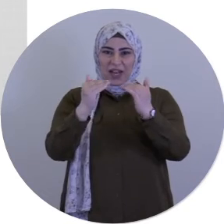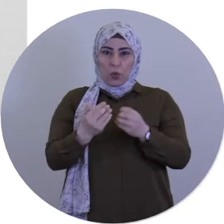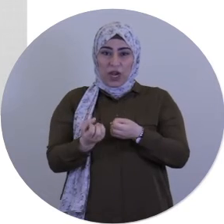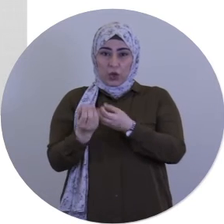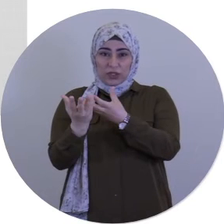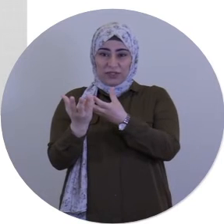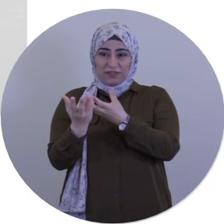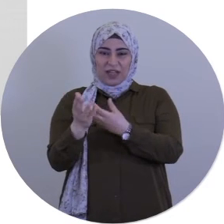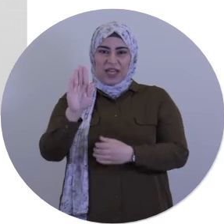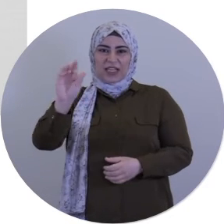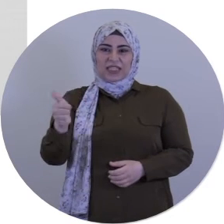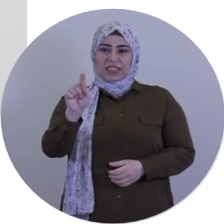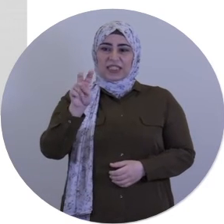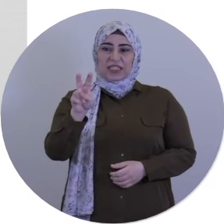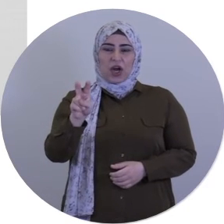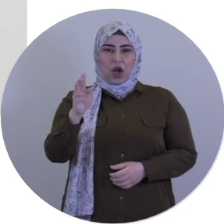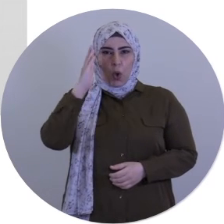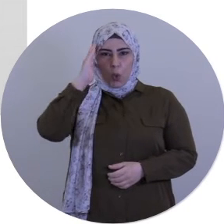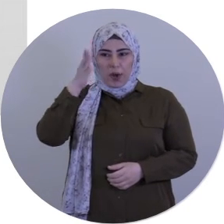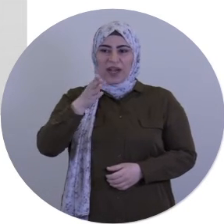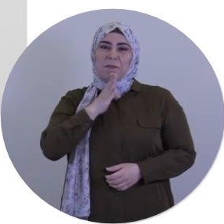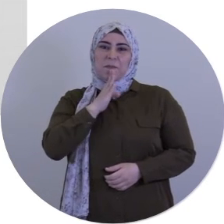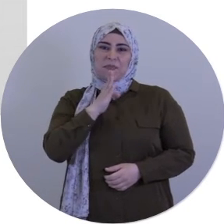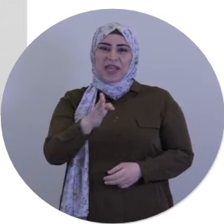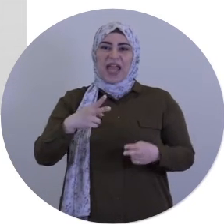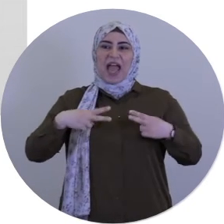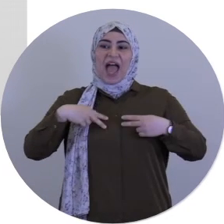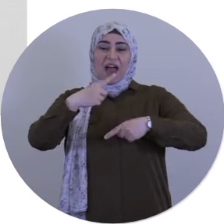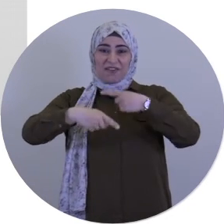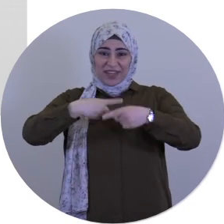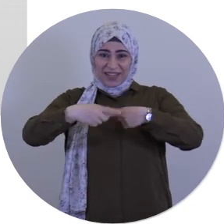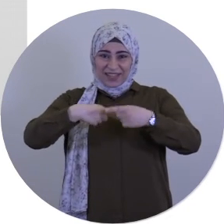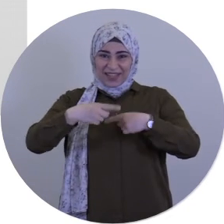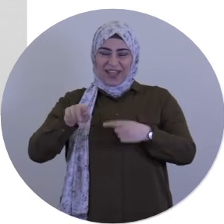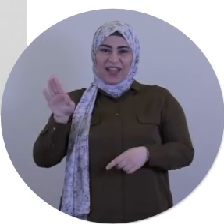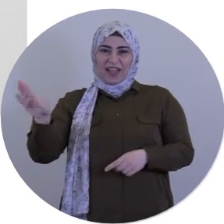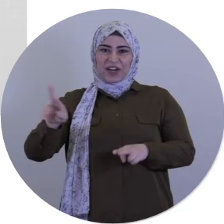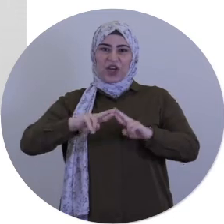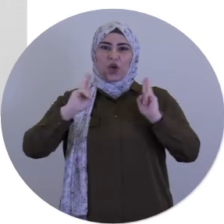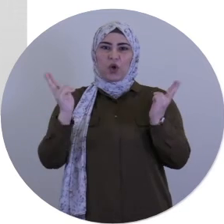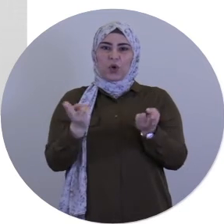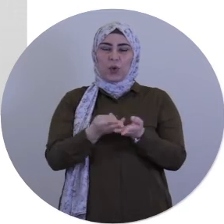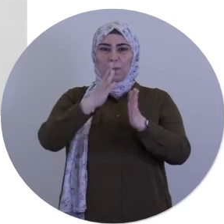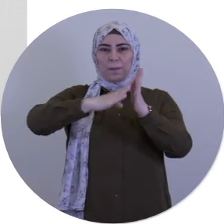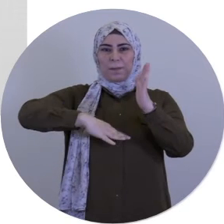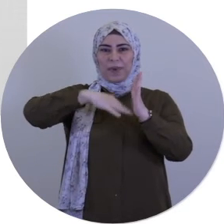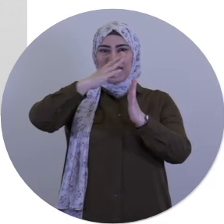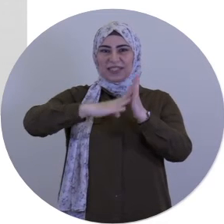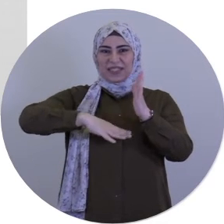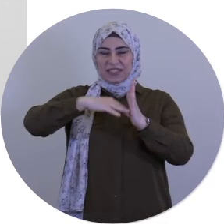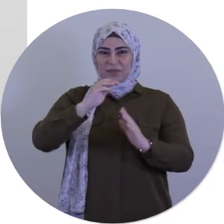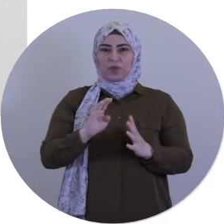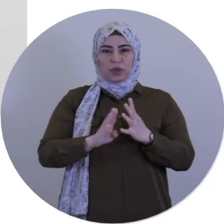be having her room painted. Notice how it works. It's just a matter of mirroring the